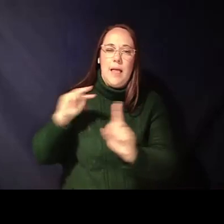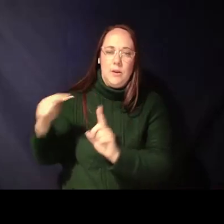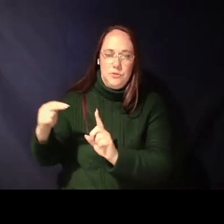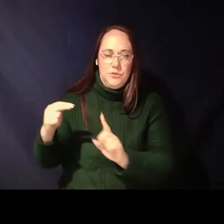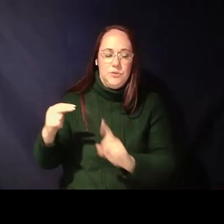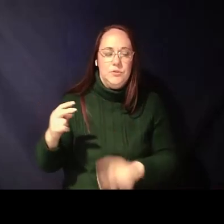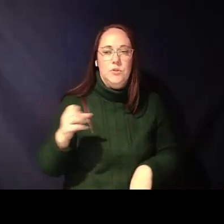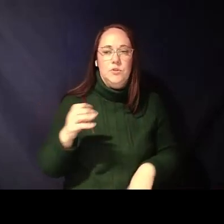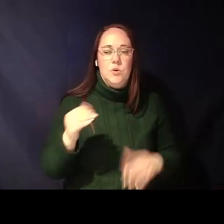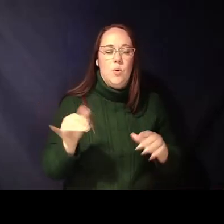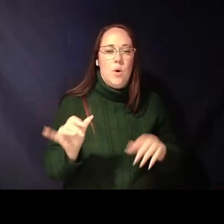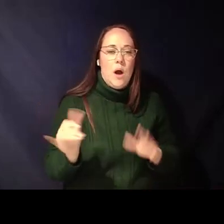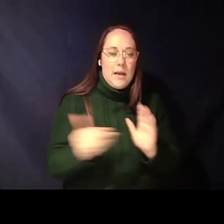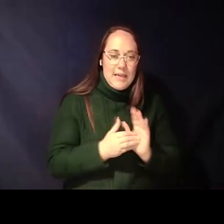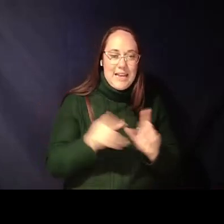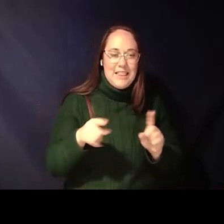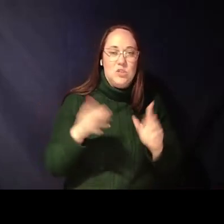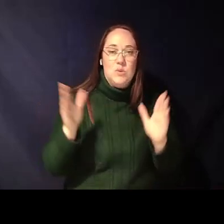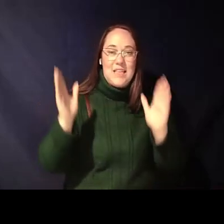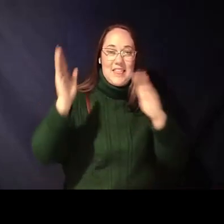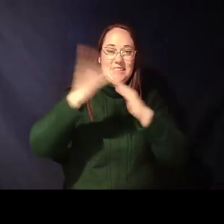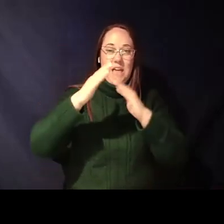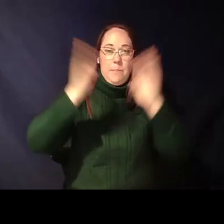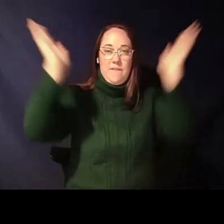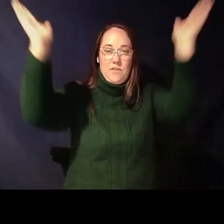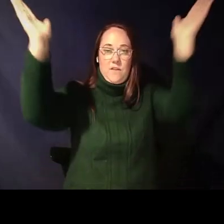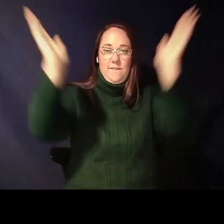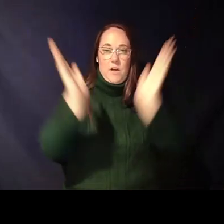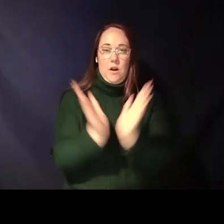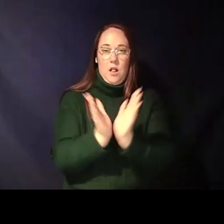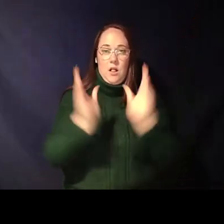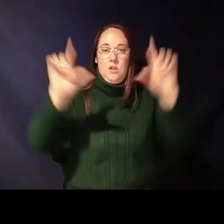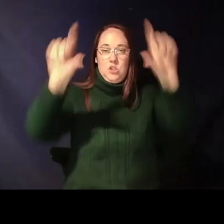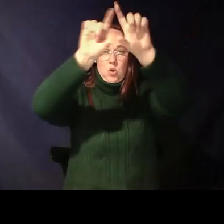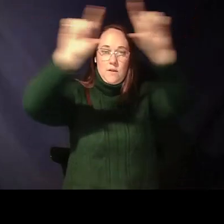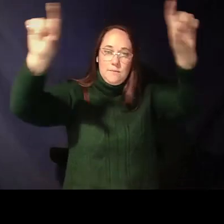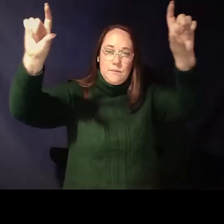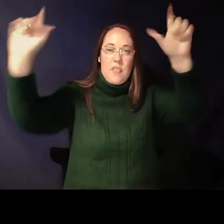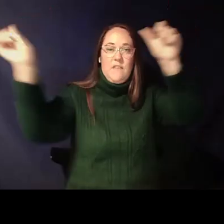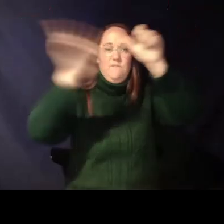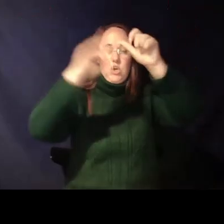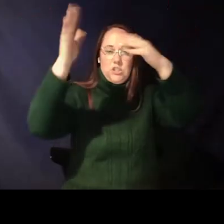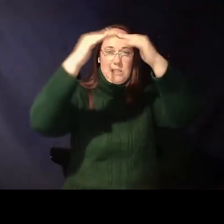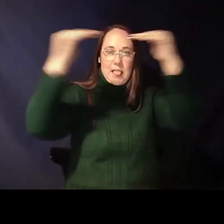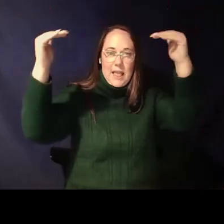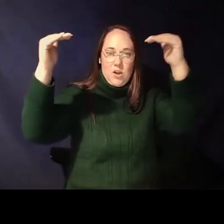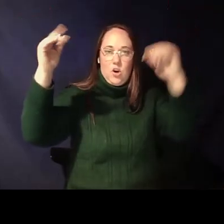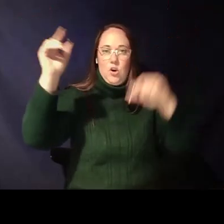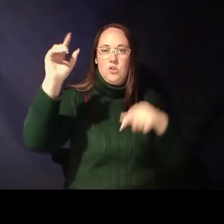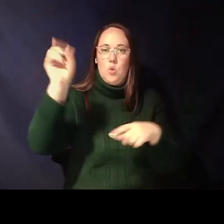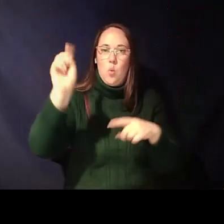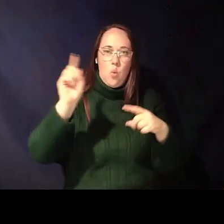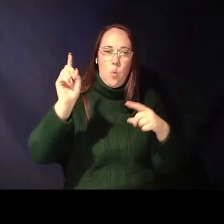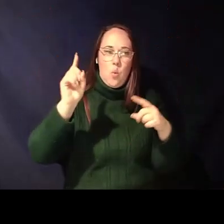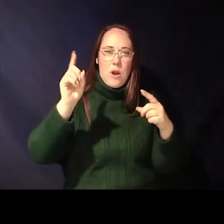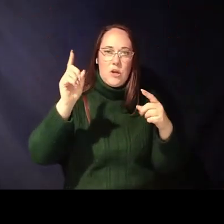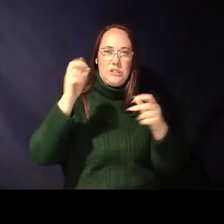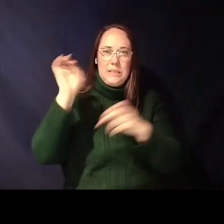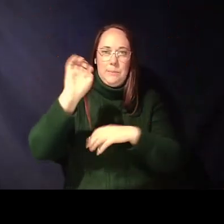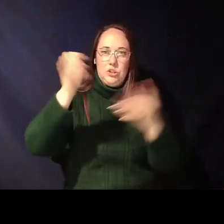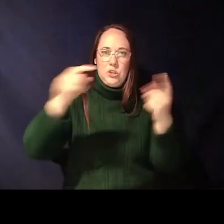said before, this was at the top of our funnel. So this was really our first layer, like where's their smoke? And then we click